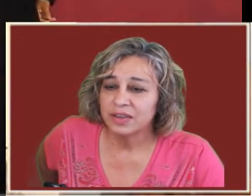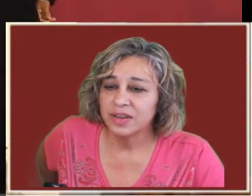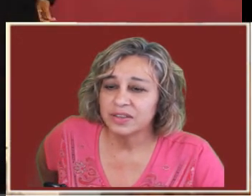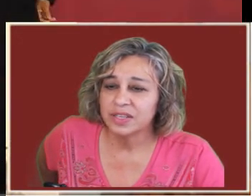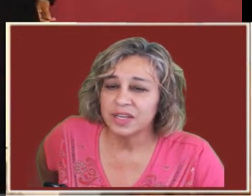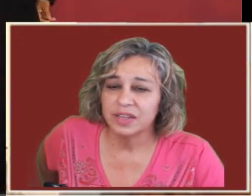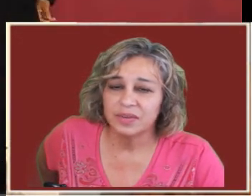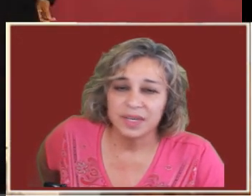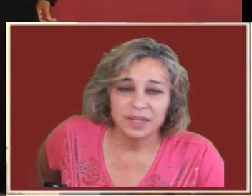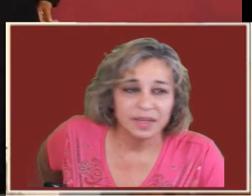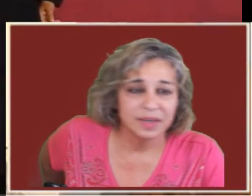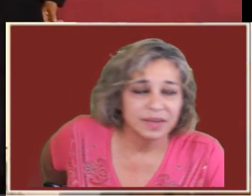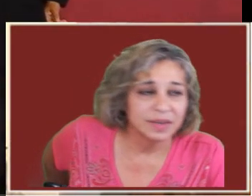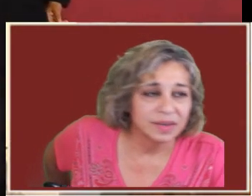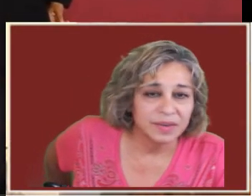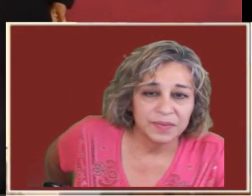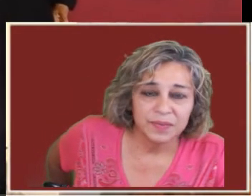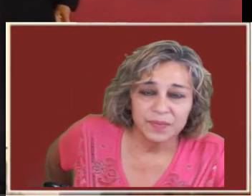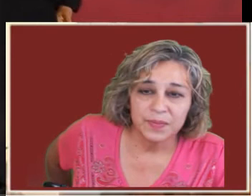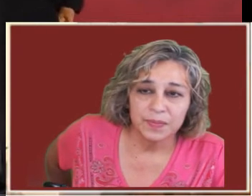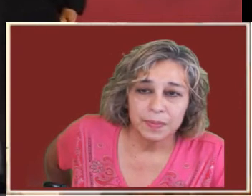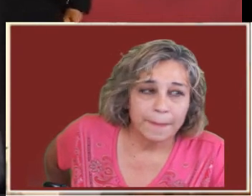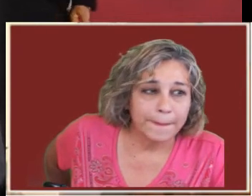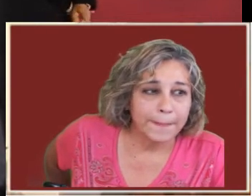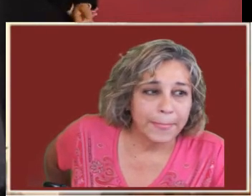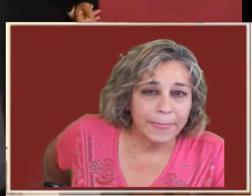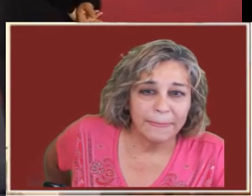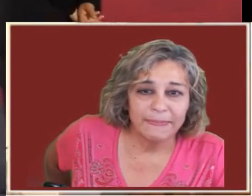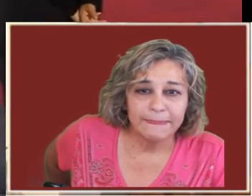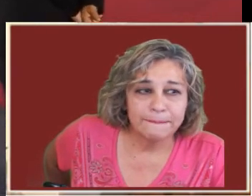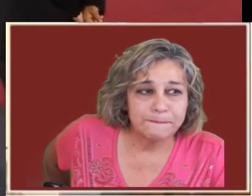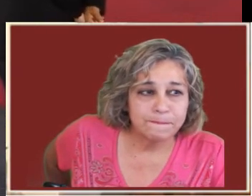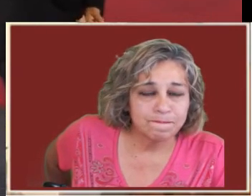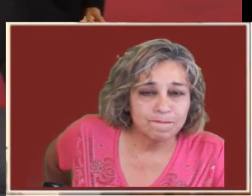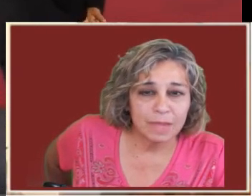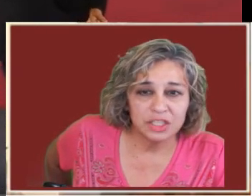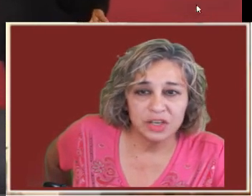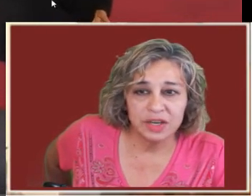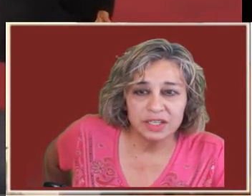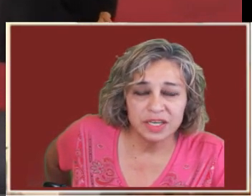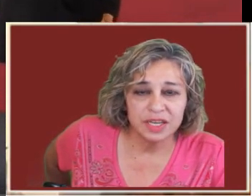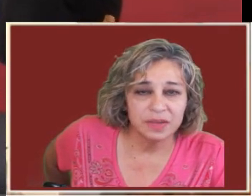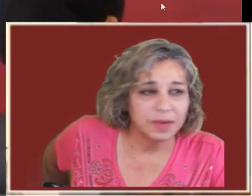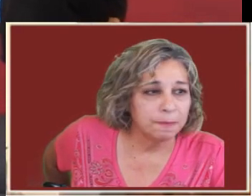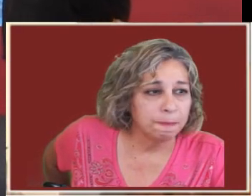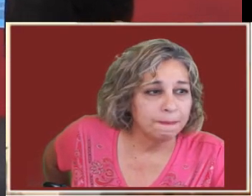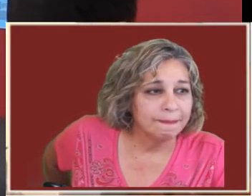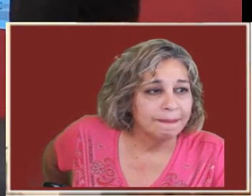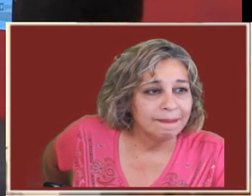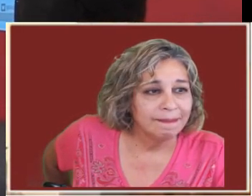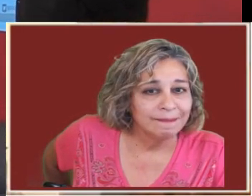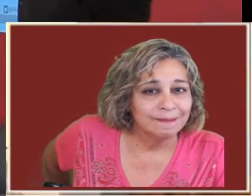So here's another one. Escrito simple y llano, y así lo recalcamos. So here's another one.